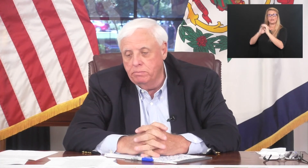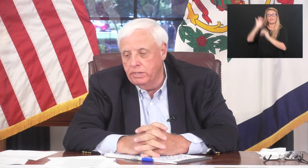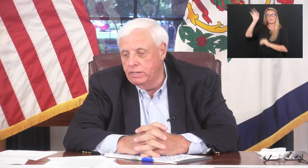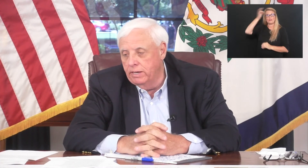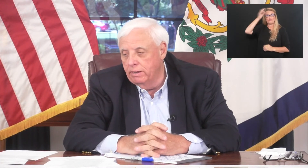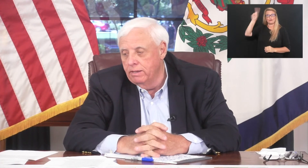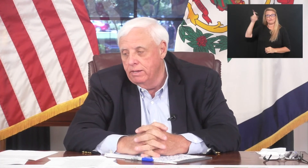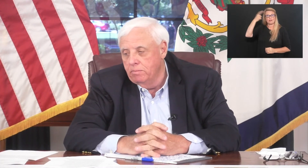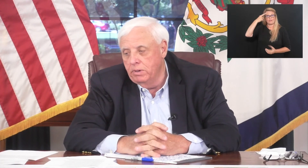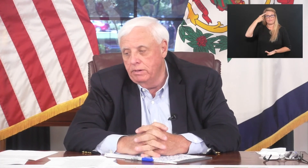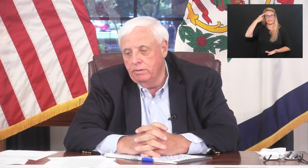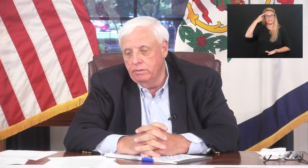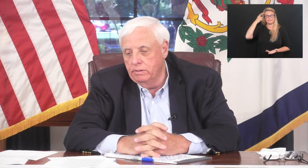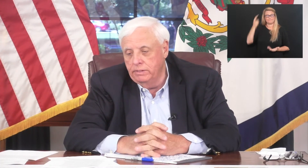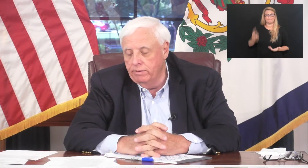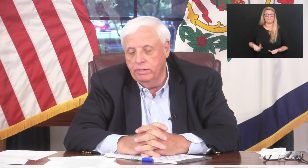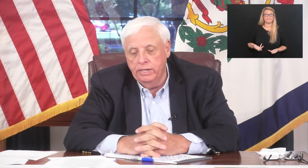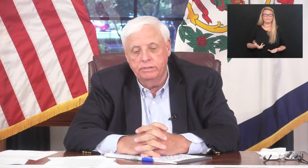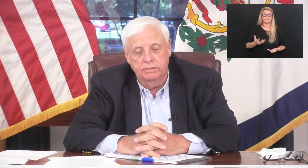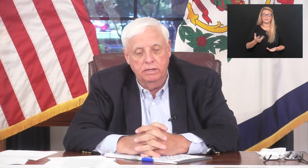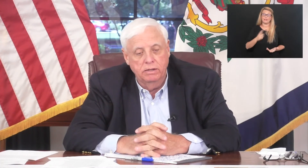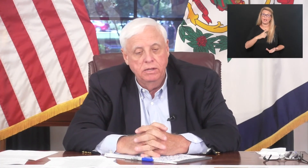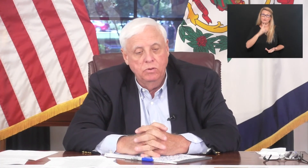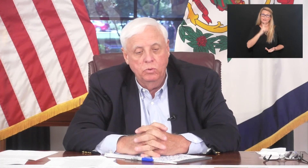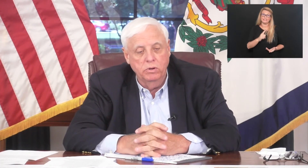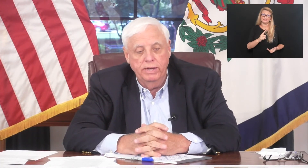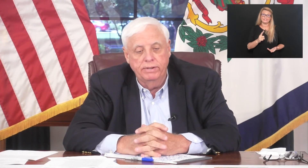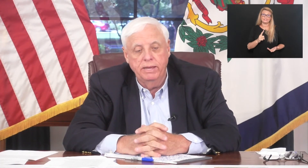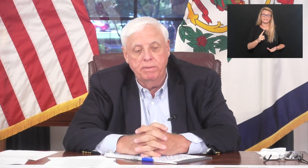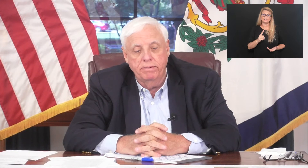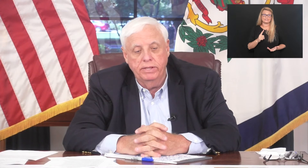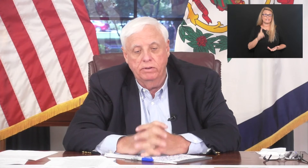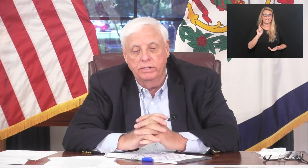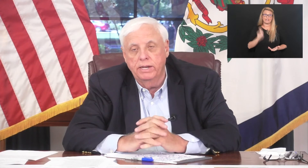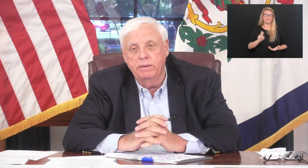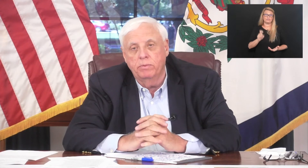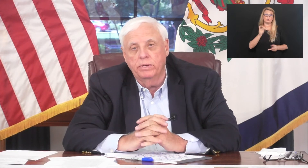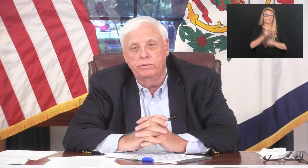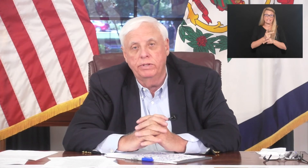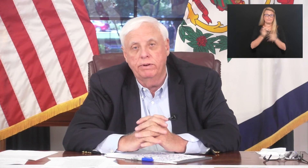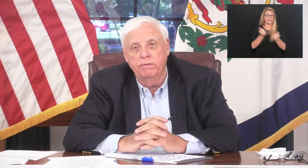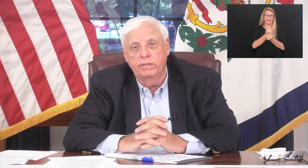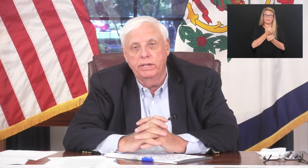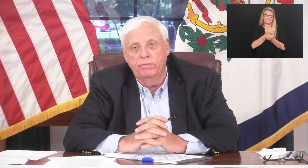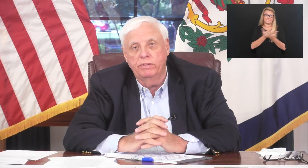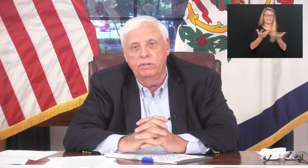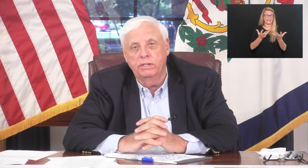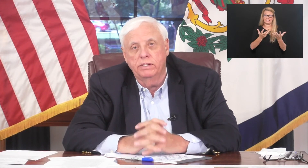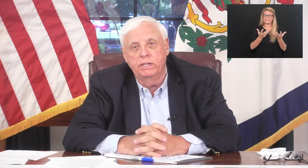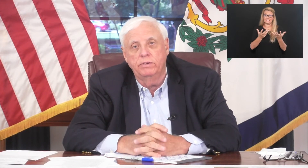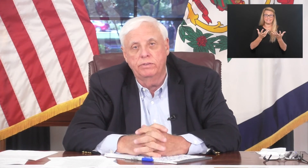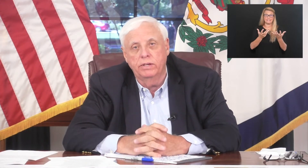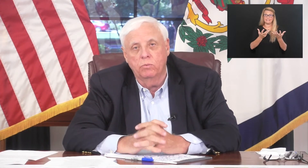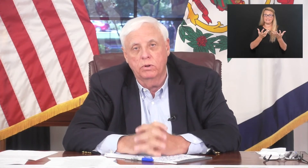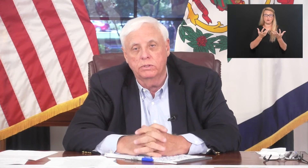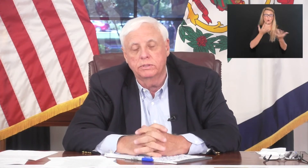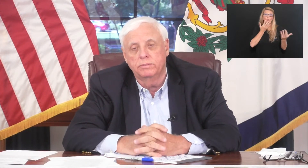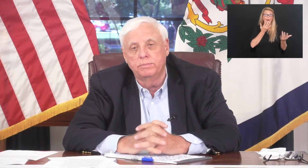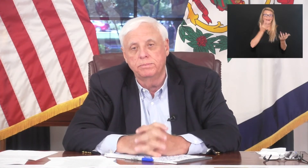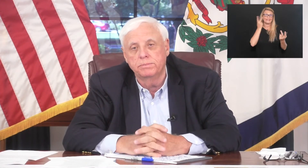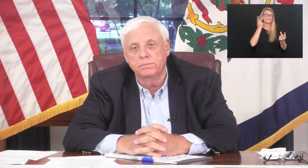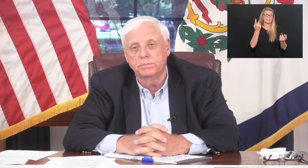government. But nevertheless, we're going to have to keep everything on the table and consider everything if this thing continues to get